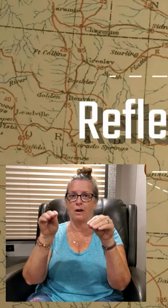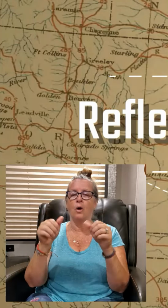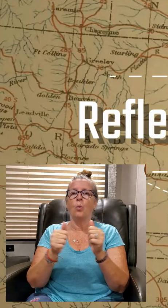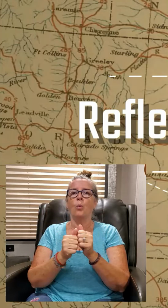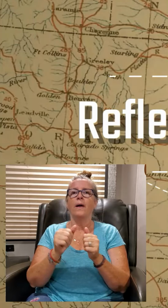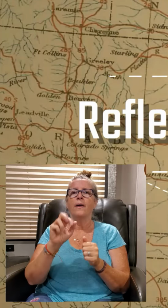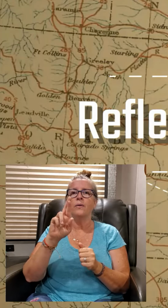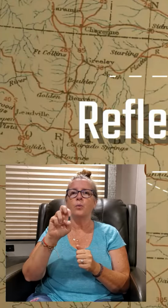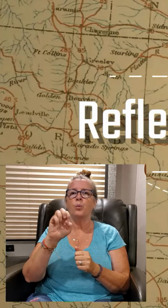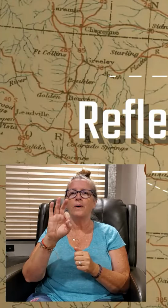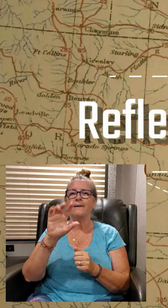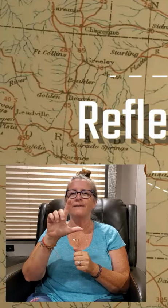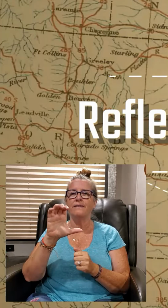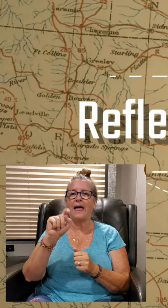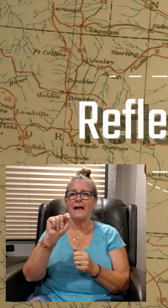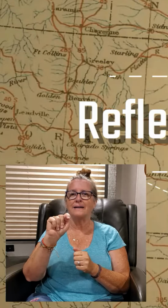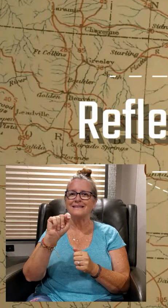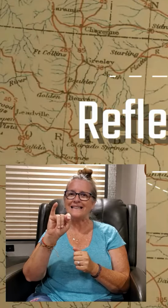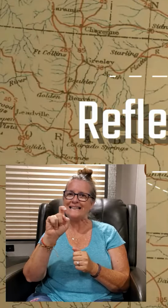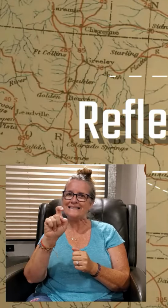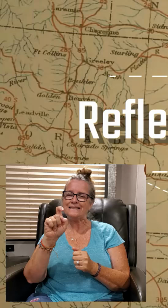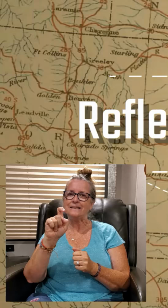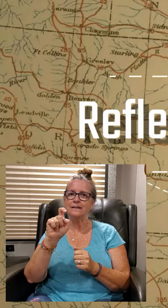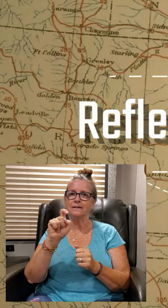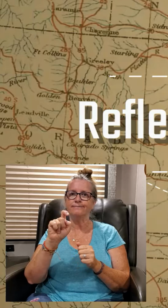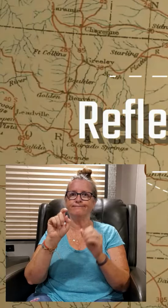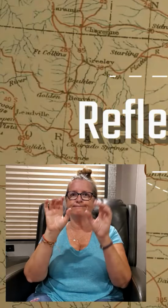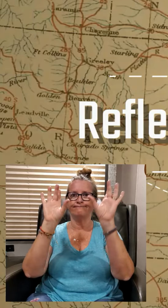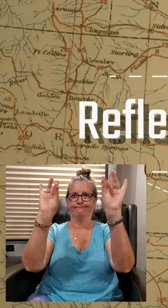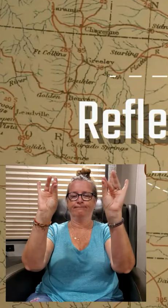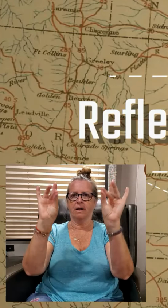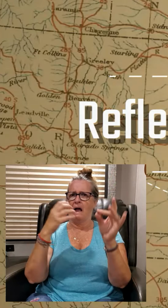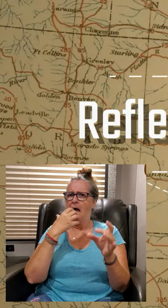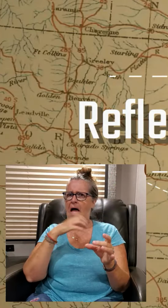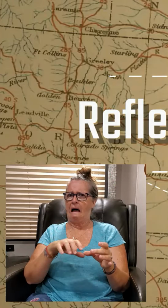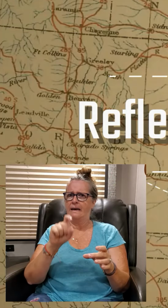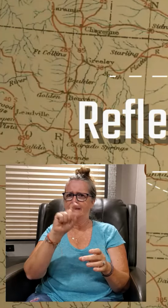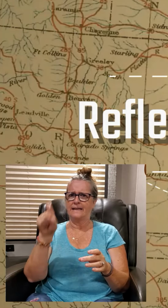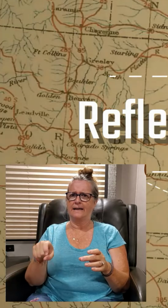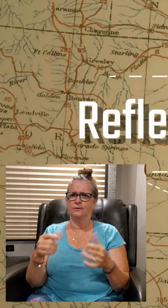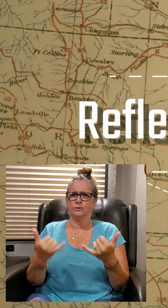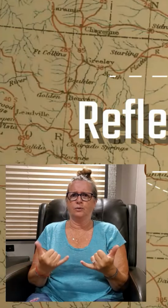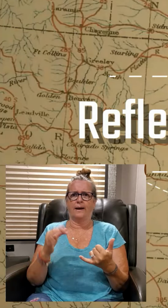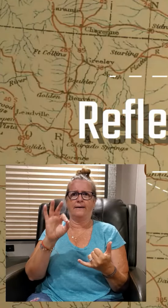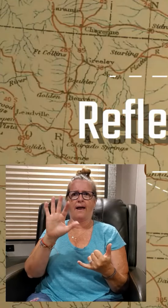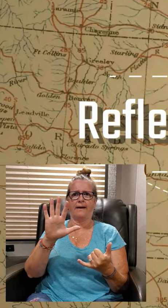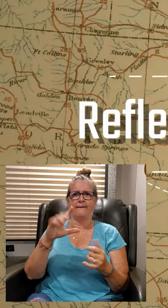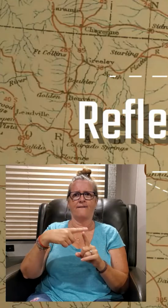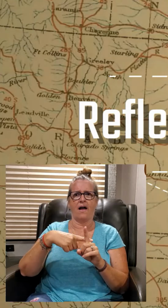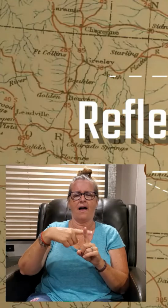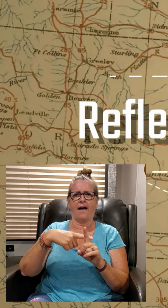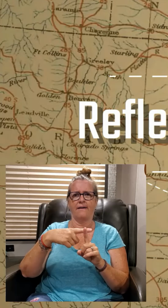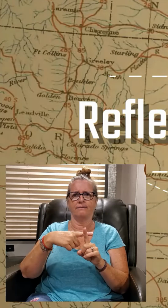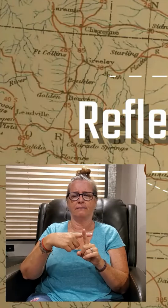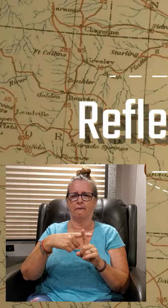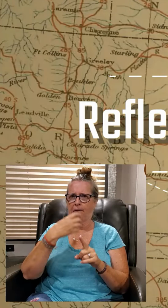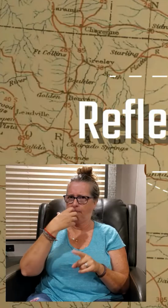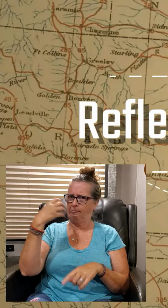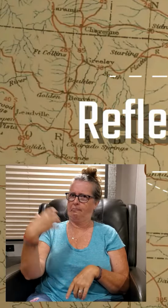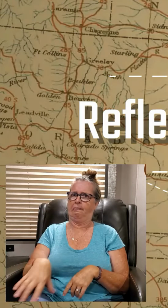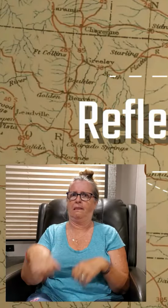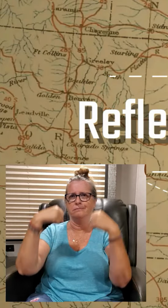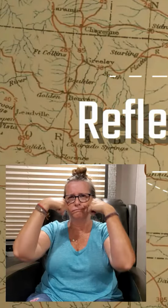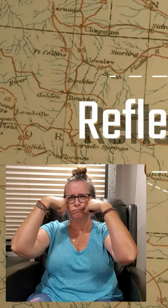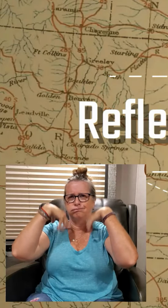with Reflectix insulation. It's hot in Texas. Today it's about 95 degrees and we're